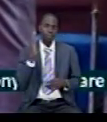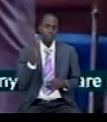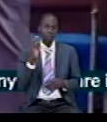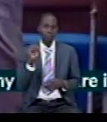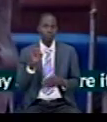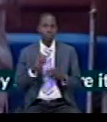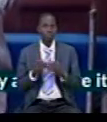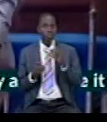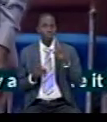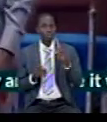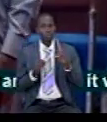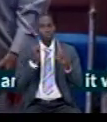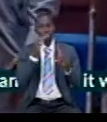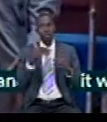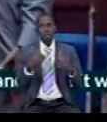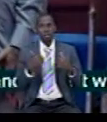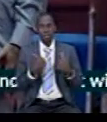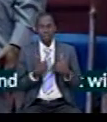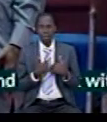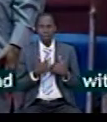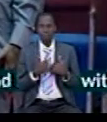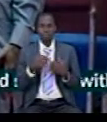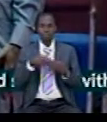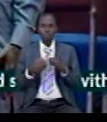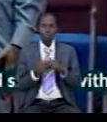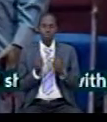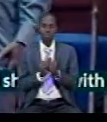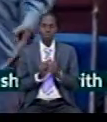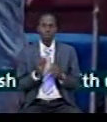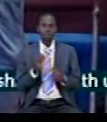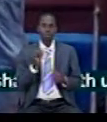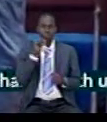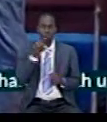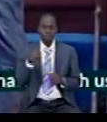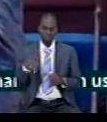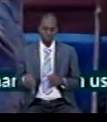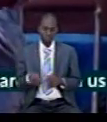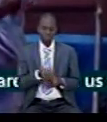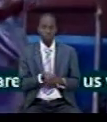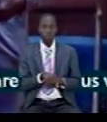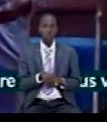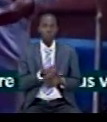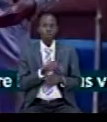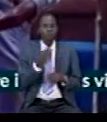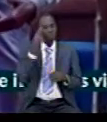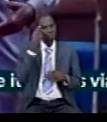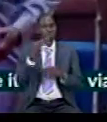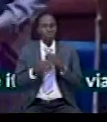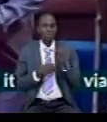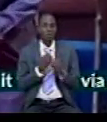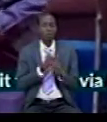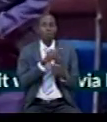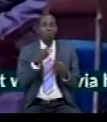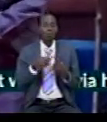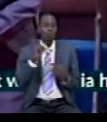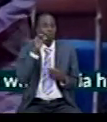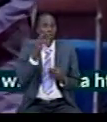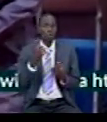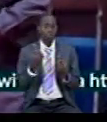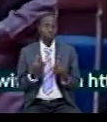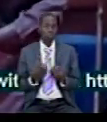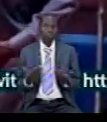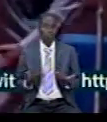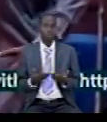one, she has problem with her leg for many years. When she was here yesterday, actually, if you look at the leg,